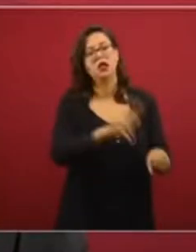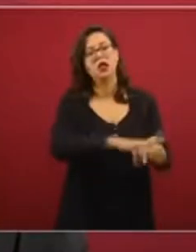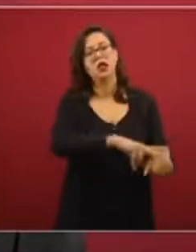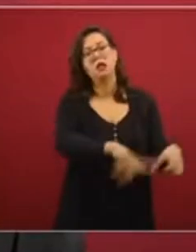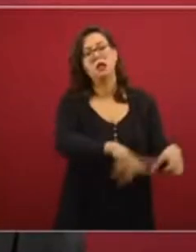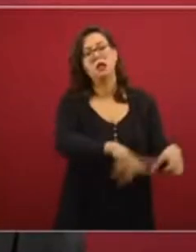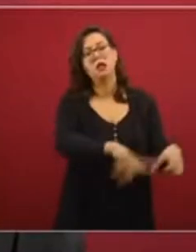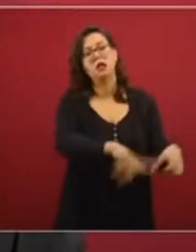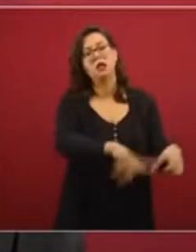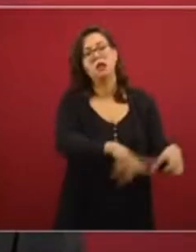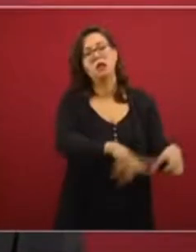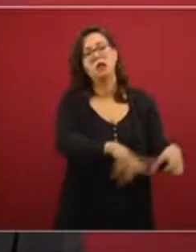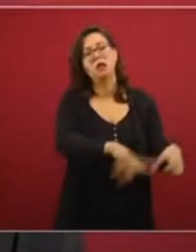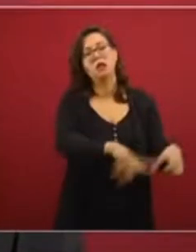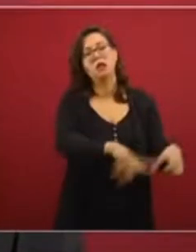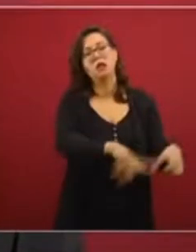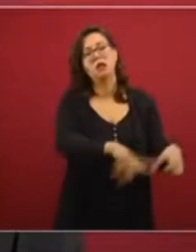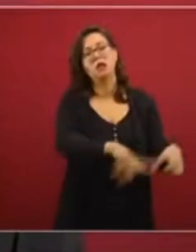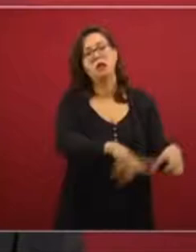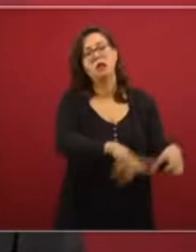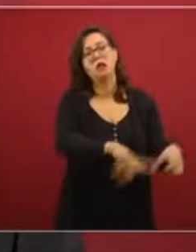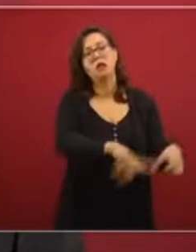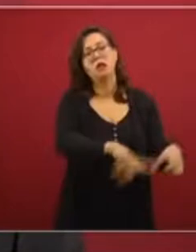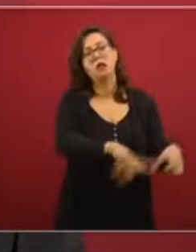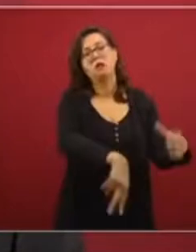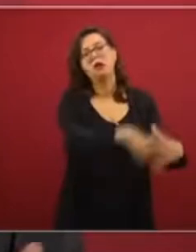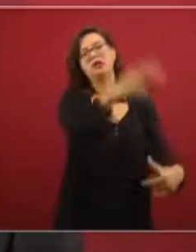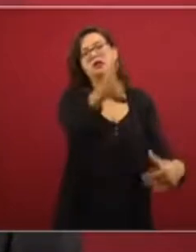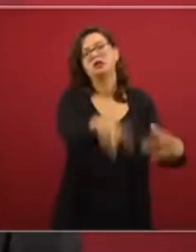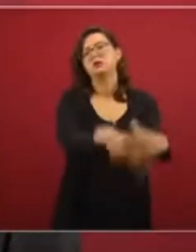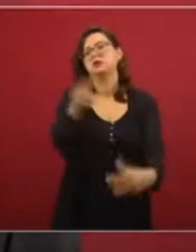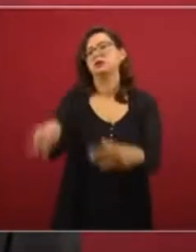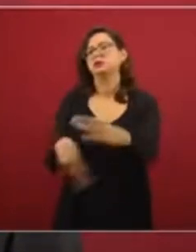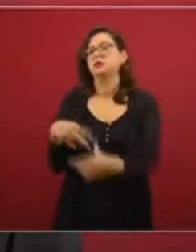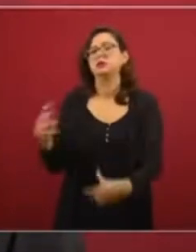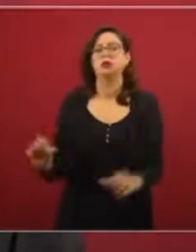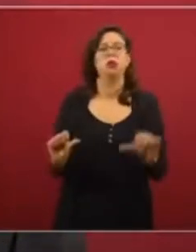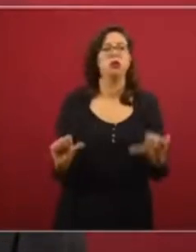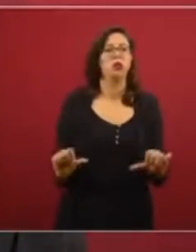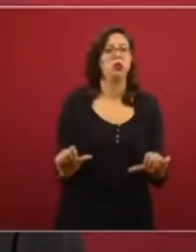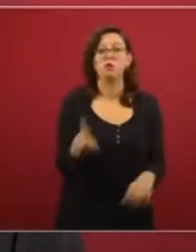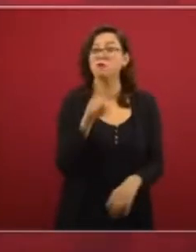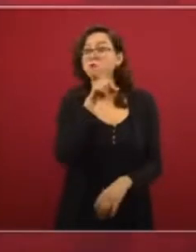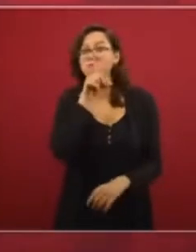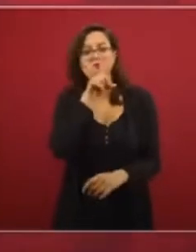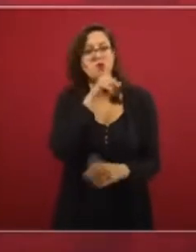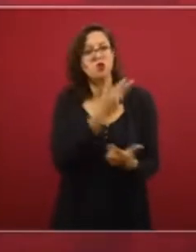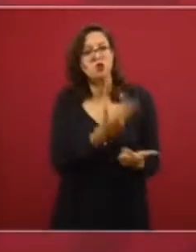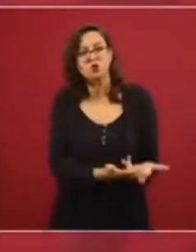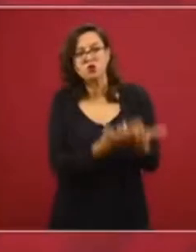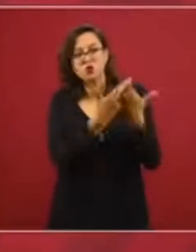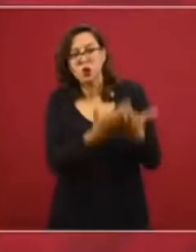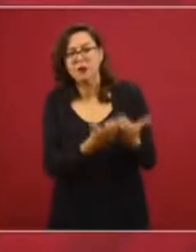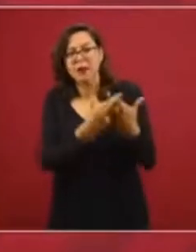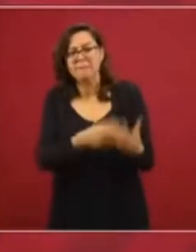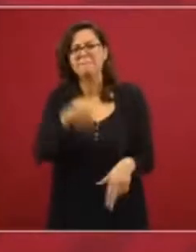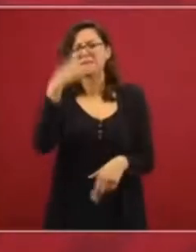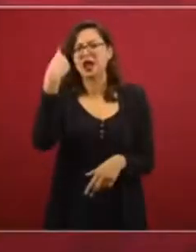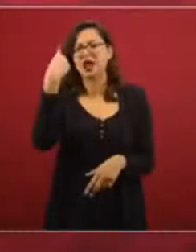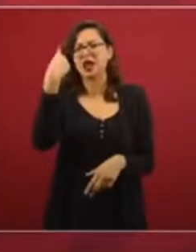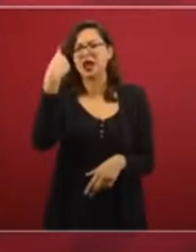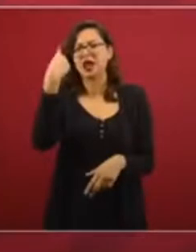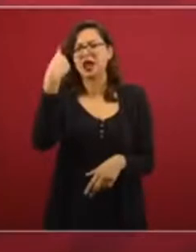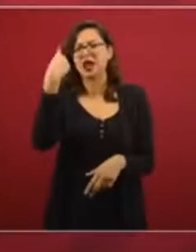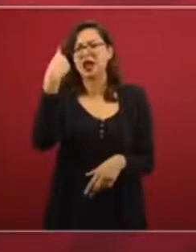lo contrario tener no on the totally on the contrary los listos para operar cuando exista